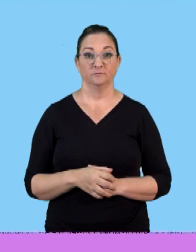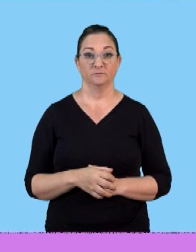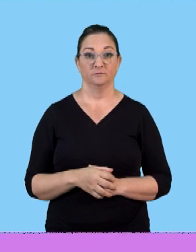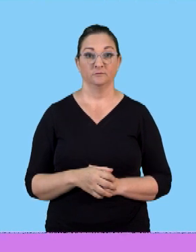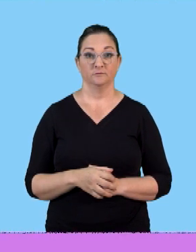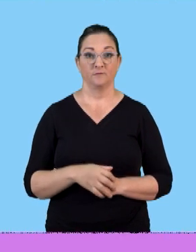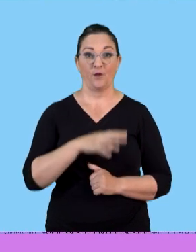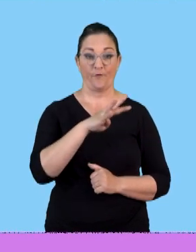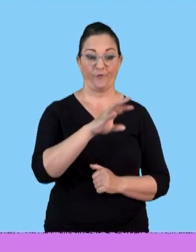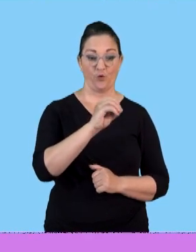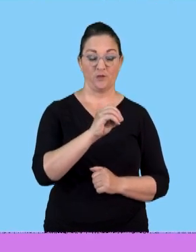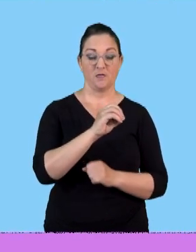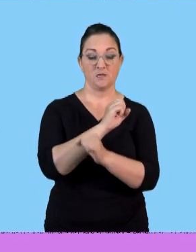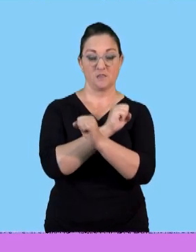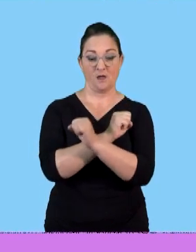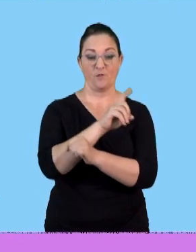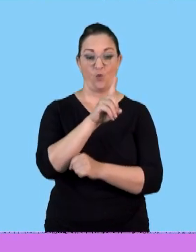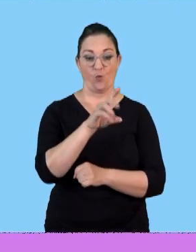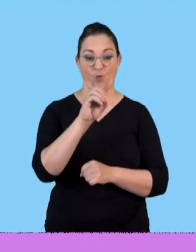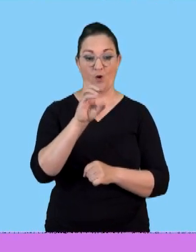Okay, that's too many zeros. 40 times